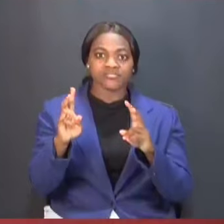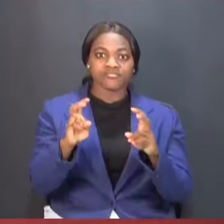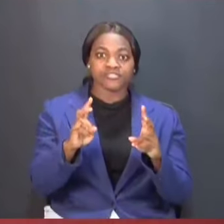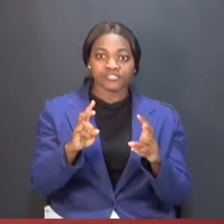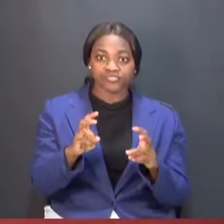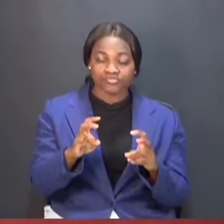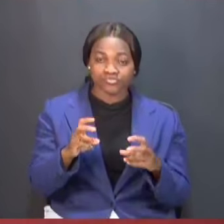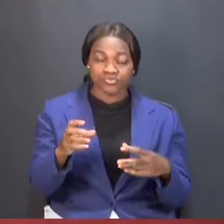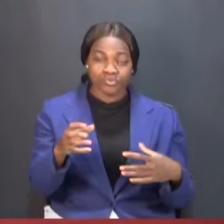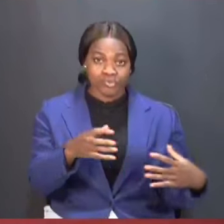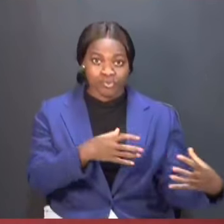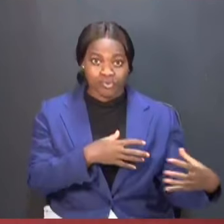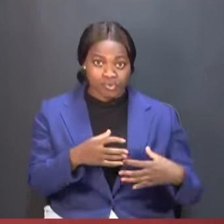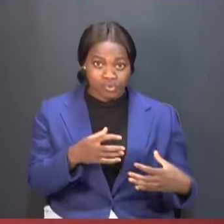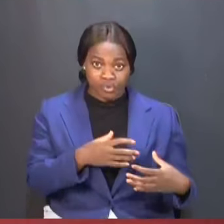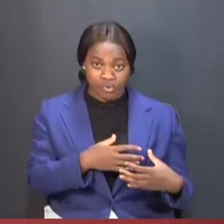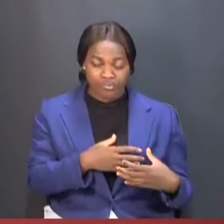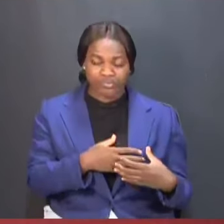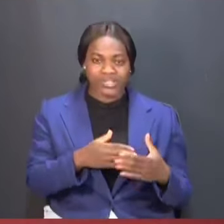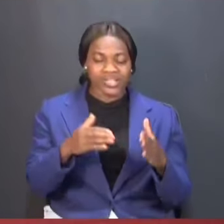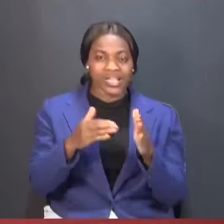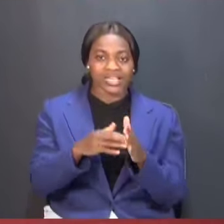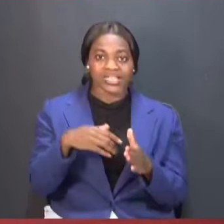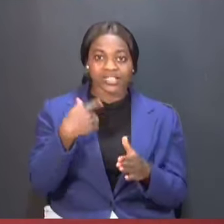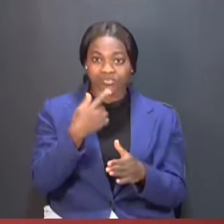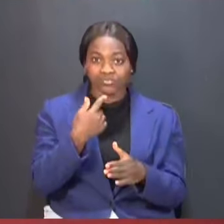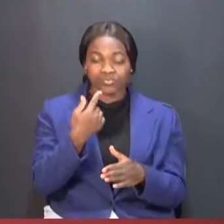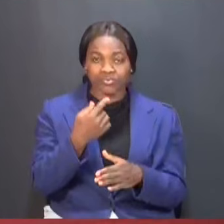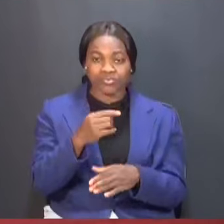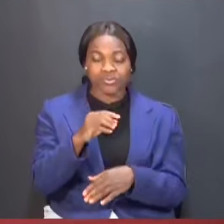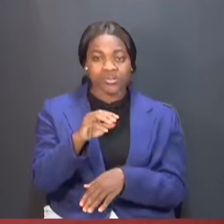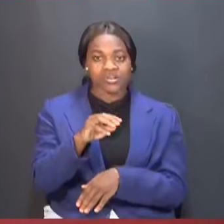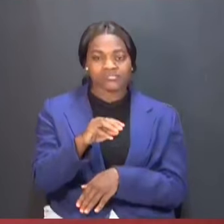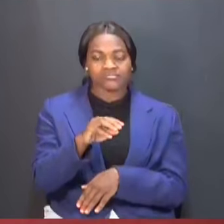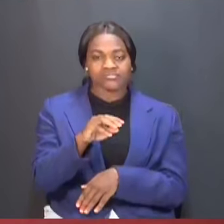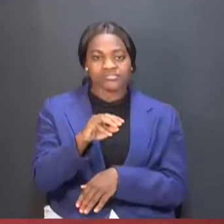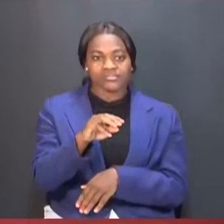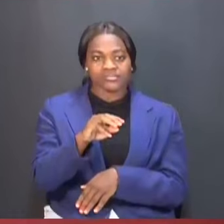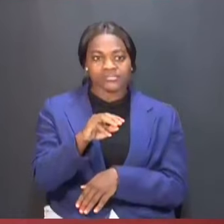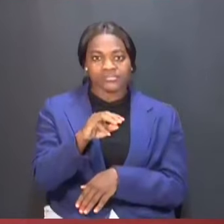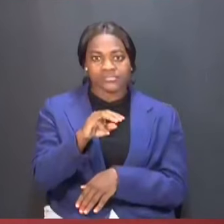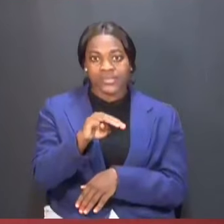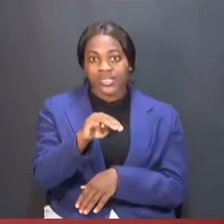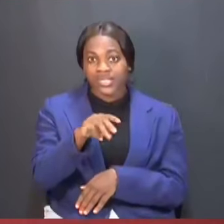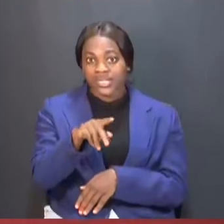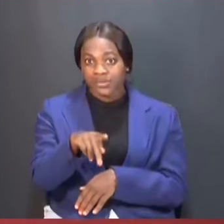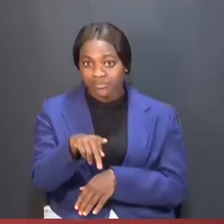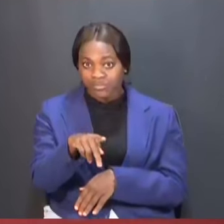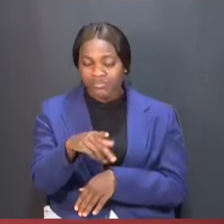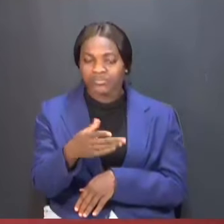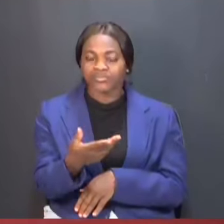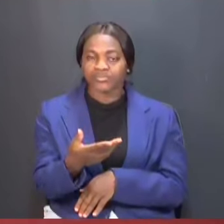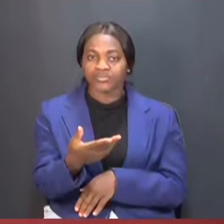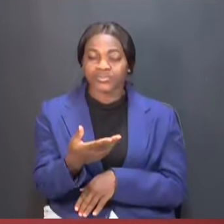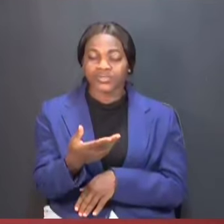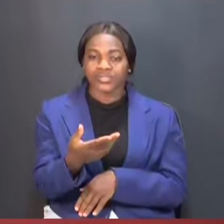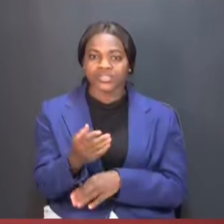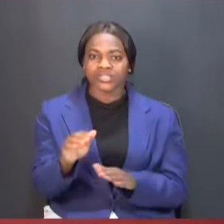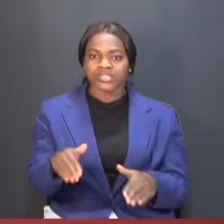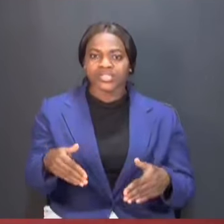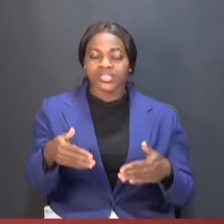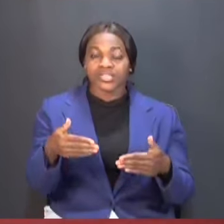the complaint lodged by the Honorable Member for Bawku Central and a majority leader to the Committee on